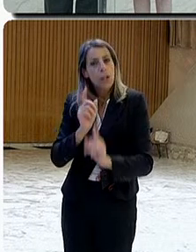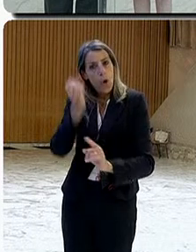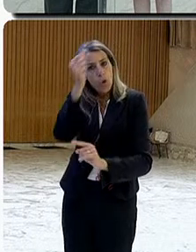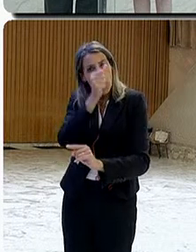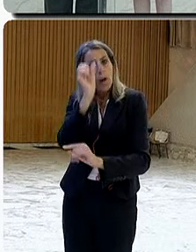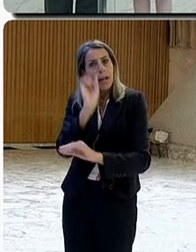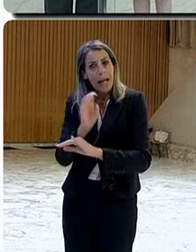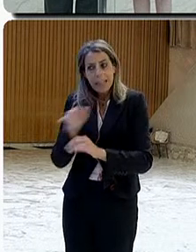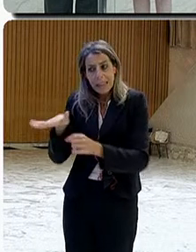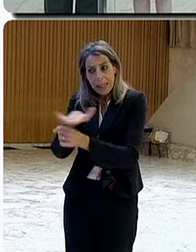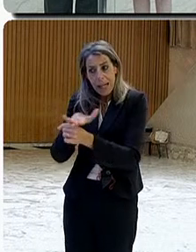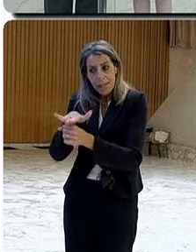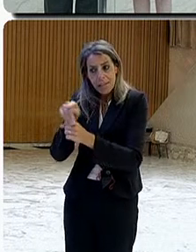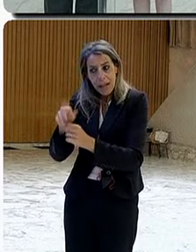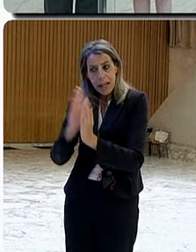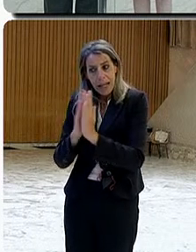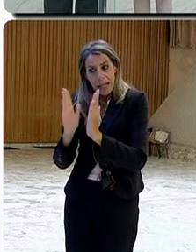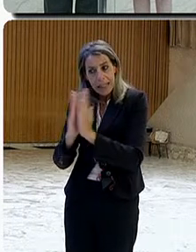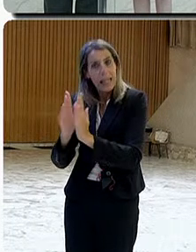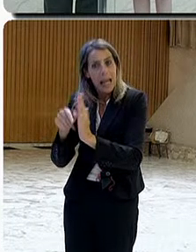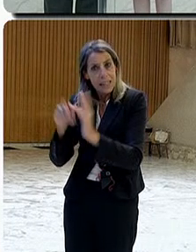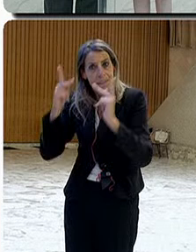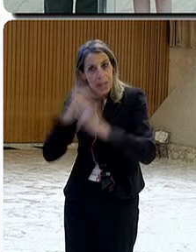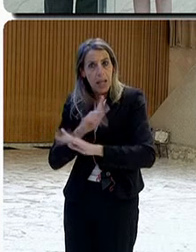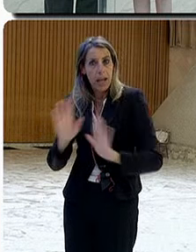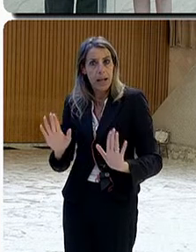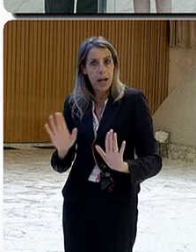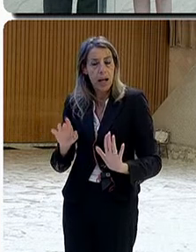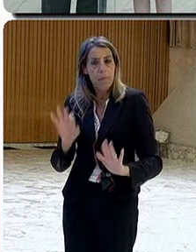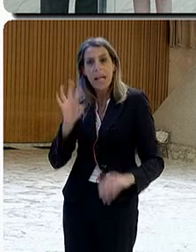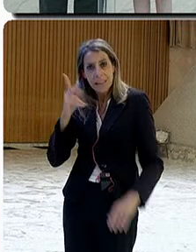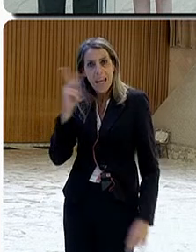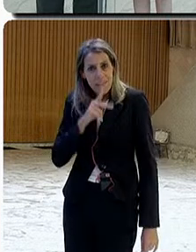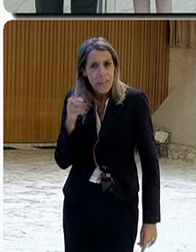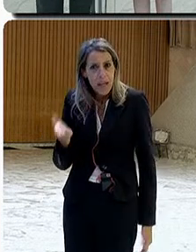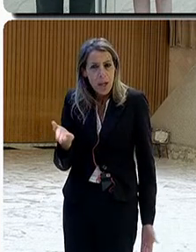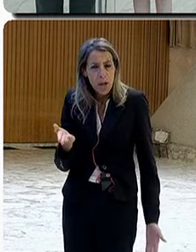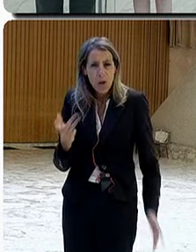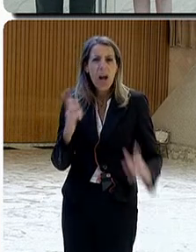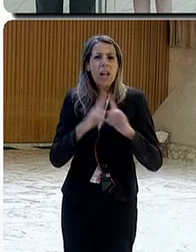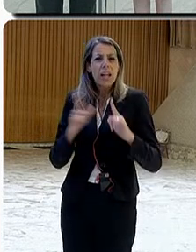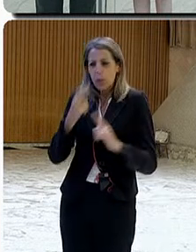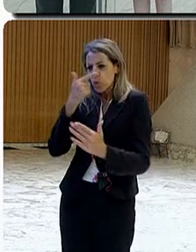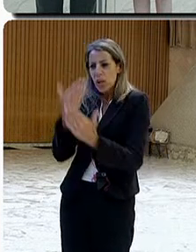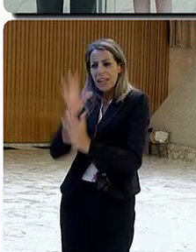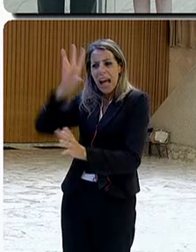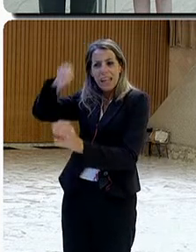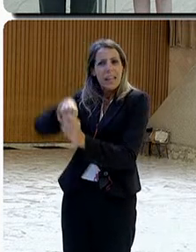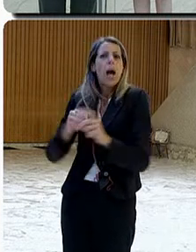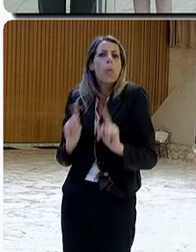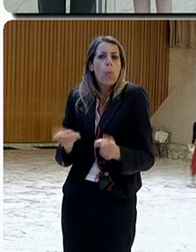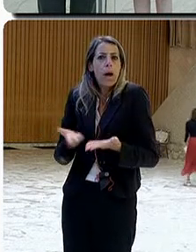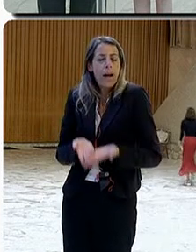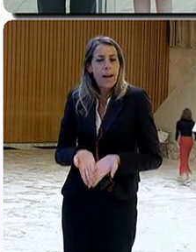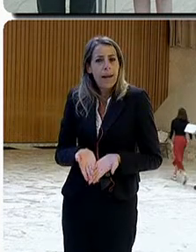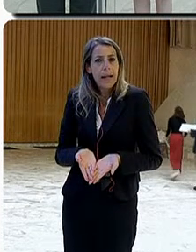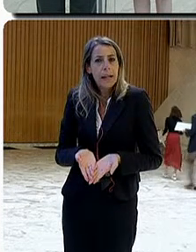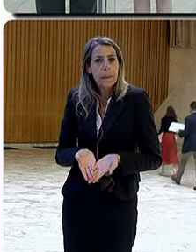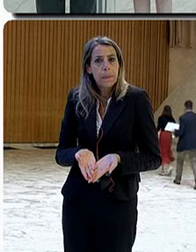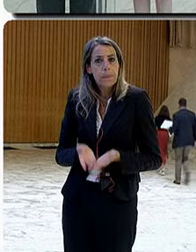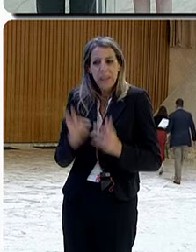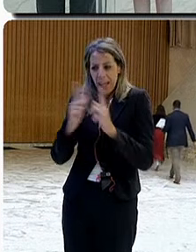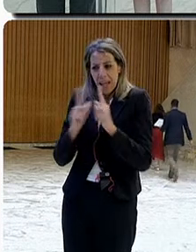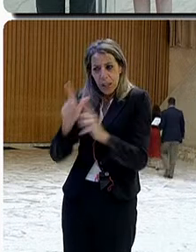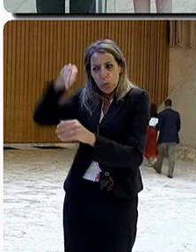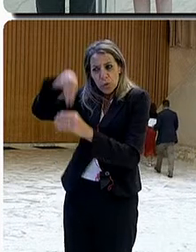it's actually church. But if that's true, what's the liturgy integral to its existence? What's the liturgy that